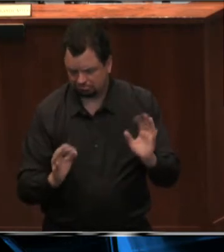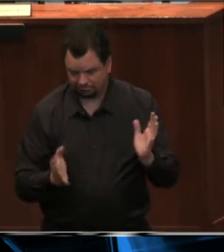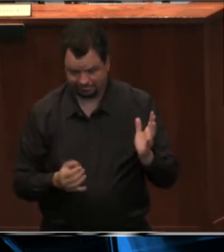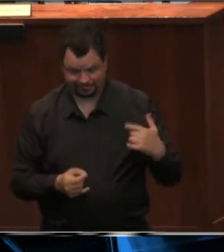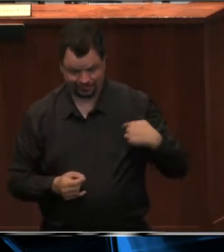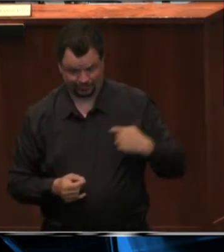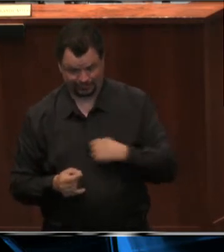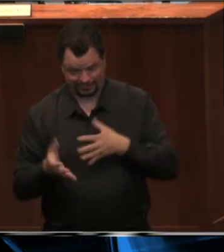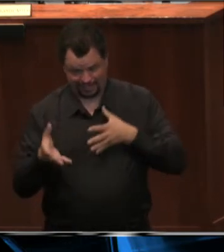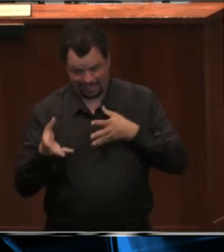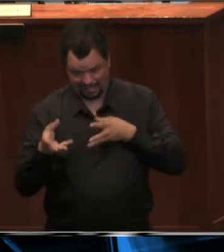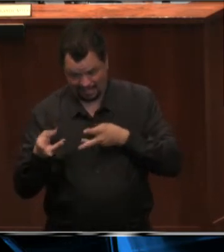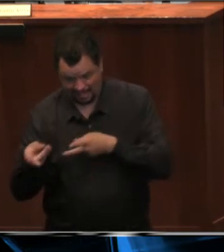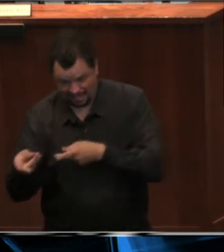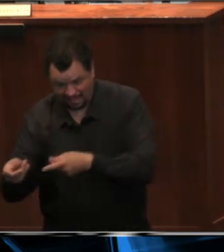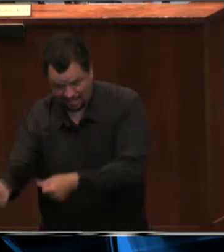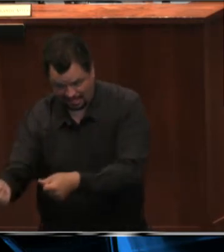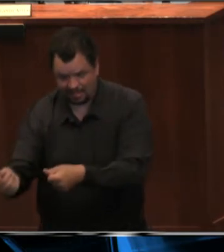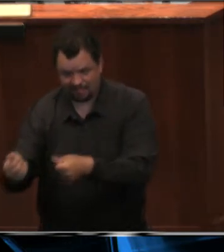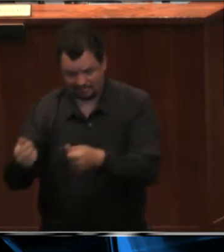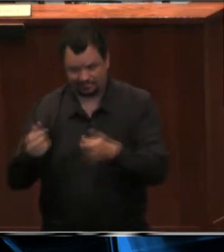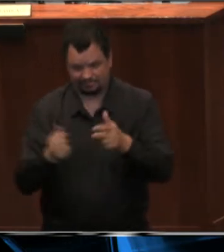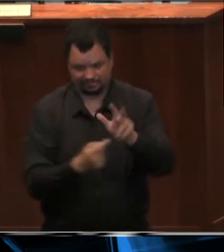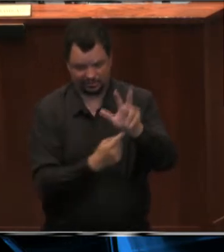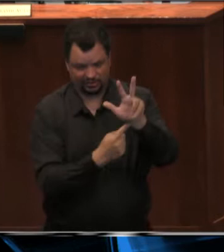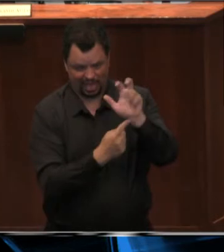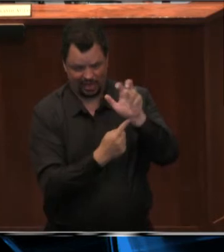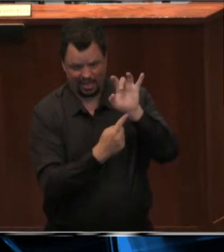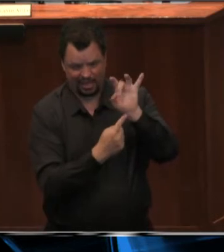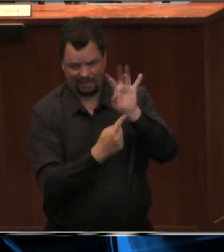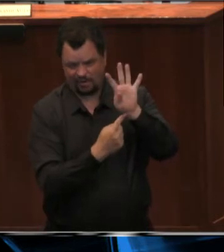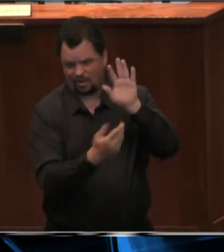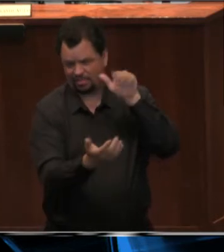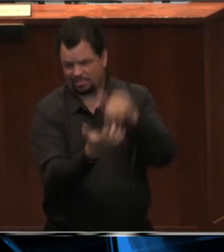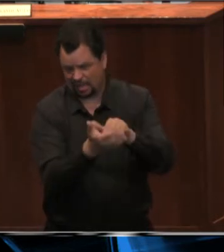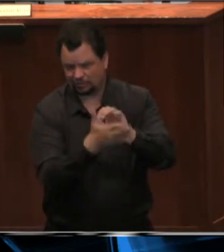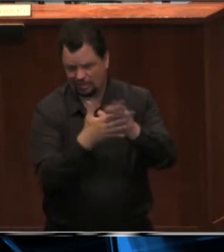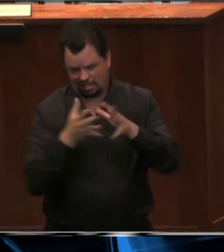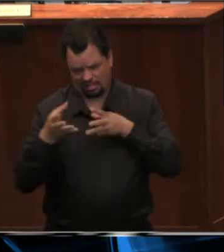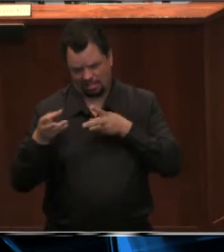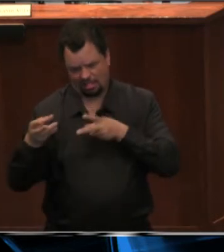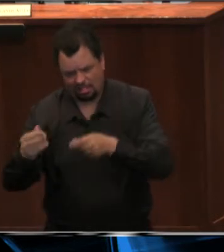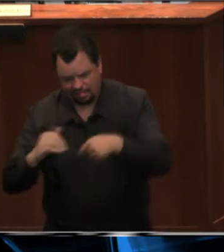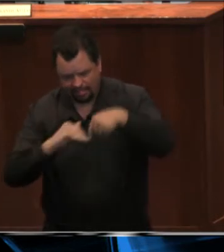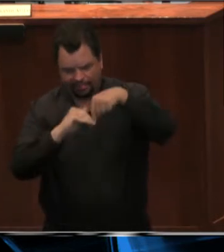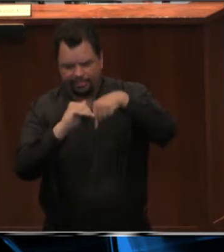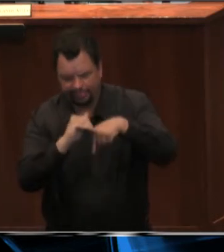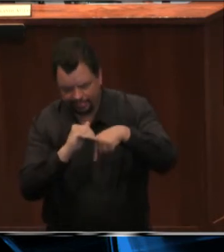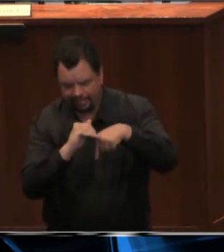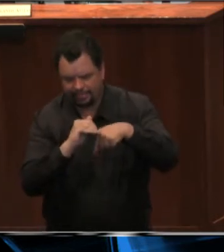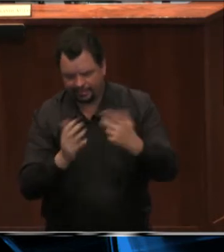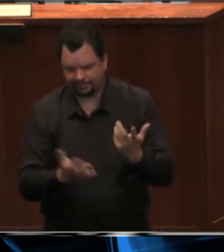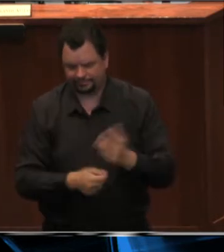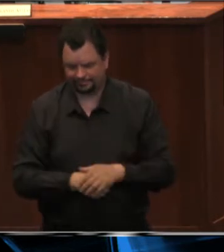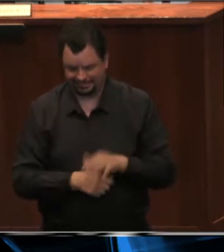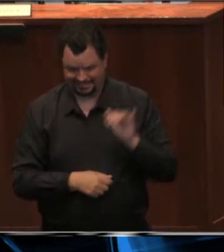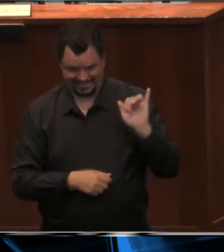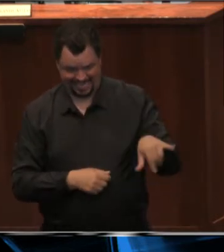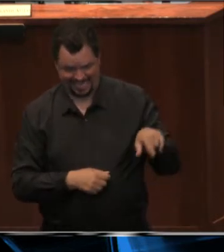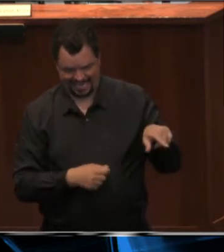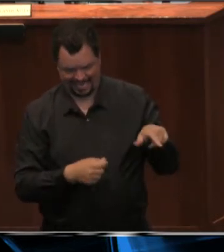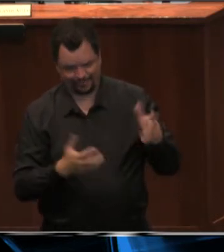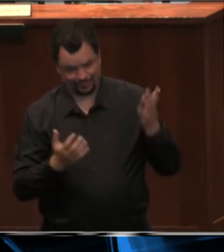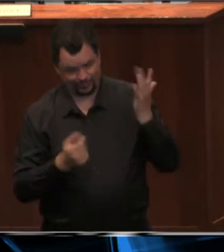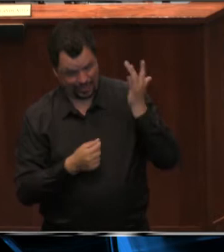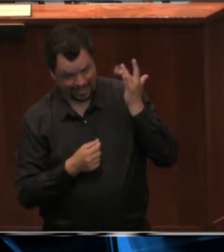under budget by $384,000, but again, that has to do with that we authorize that $500,000 emergency reserve to